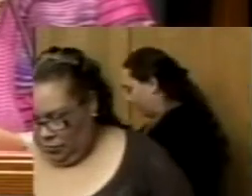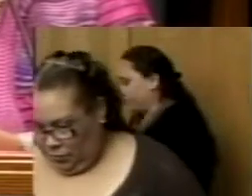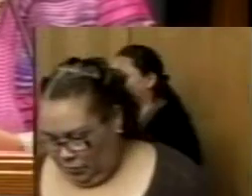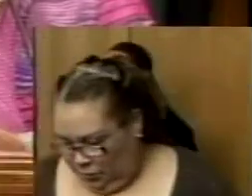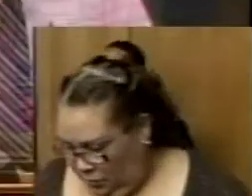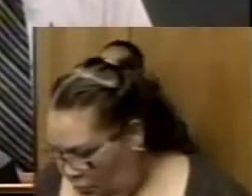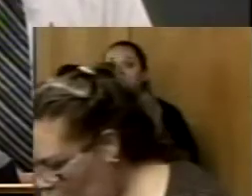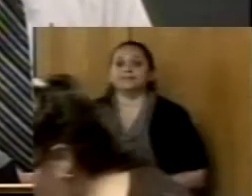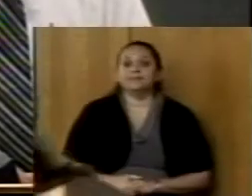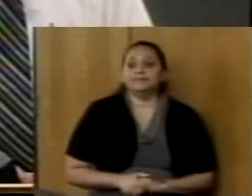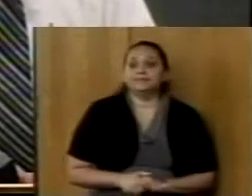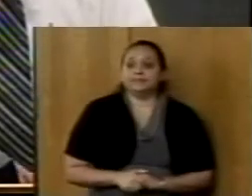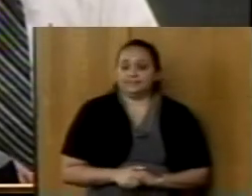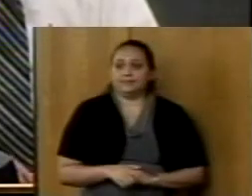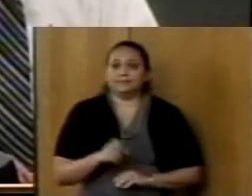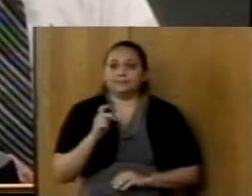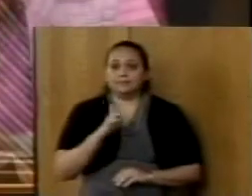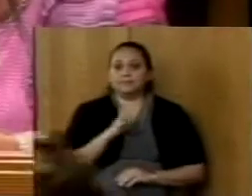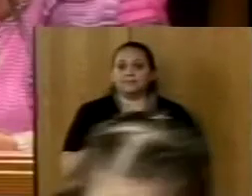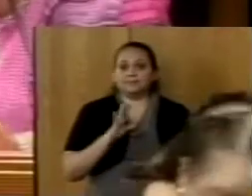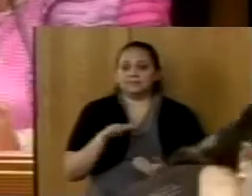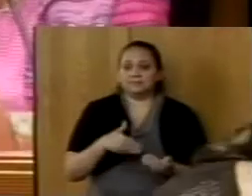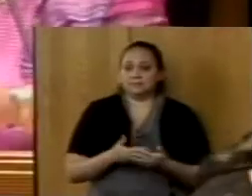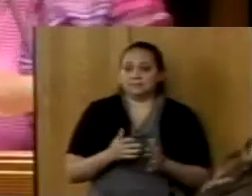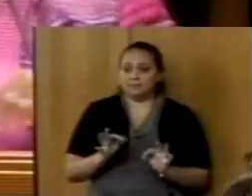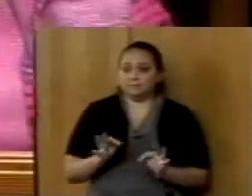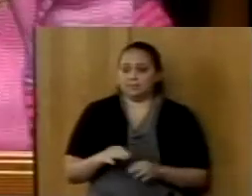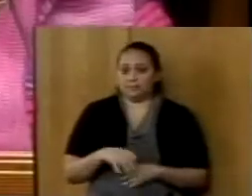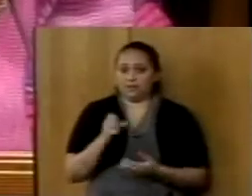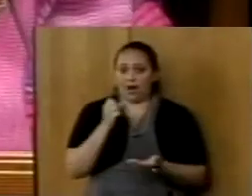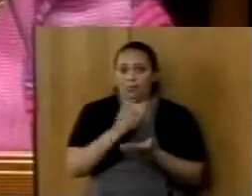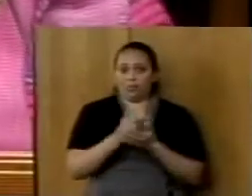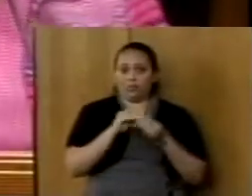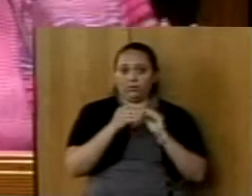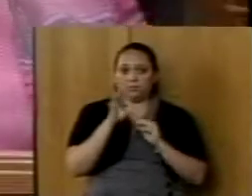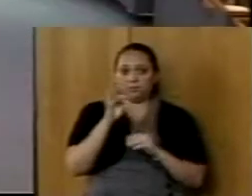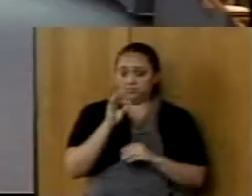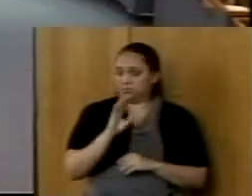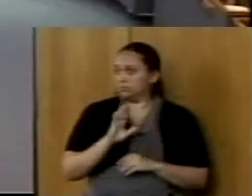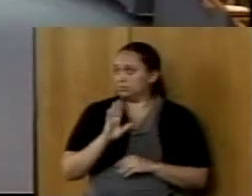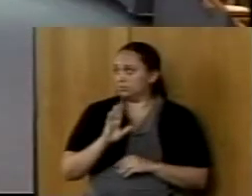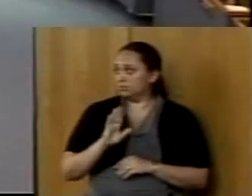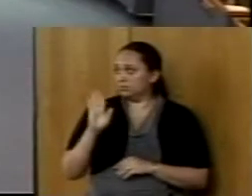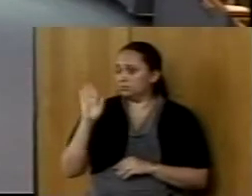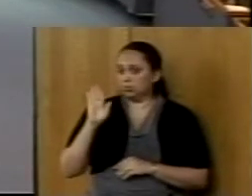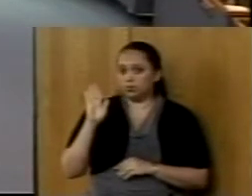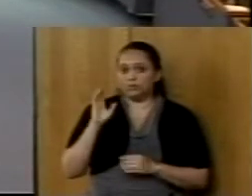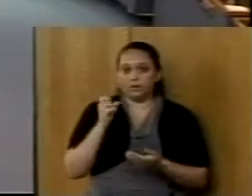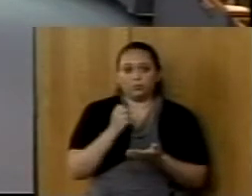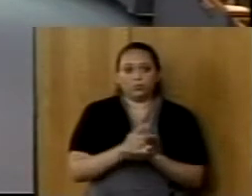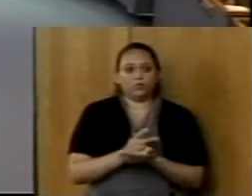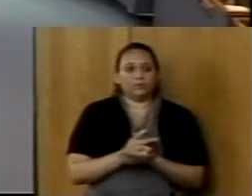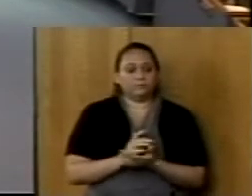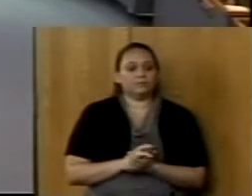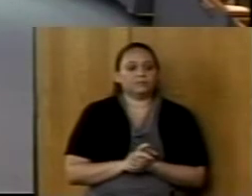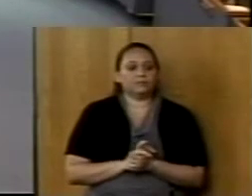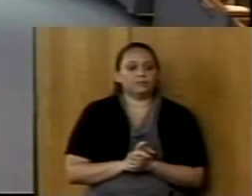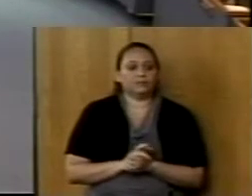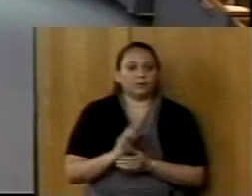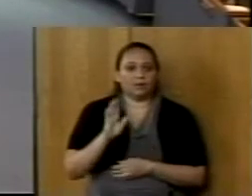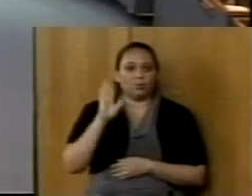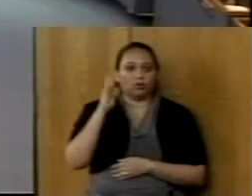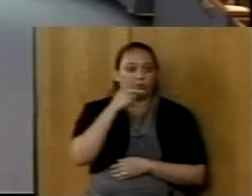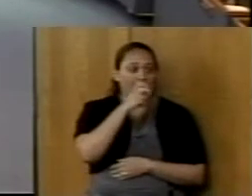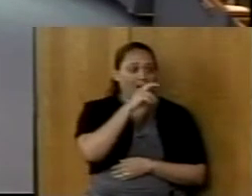gets started in there. Am I Yes, correct? ma'am. Okay, that's the only guarantee I I have a have. motion to approve item number 9. Move to approve. Go ahead. Move to approve. I I have a